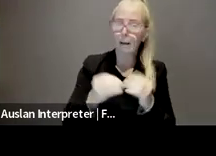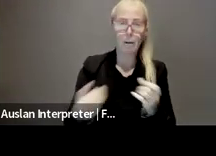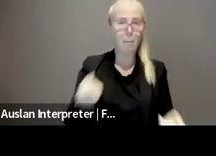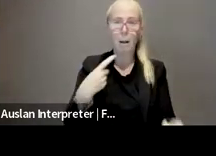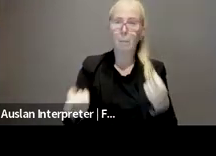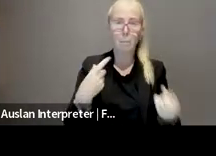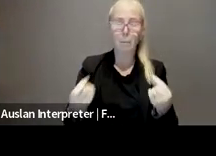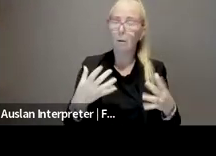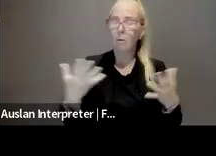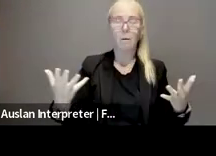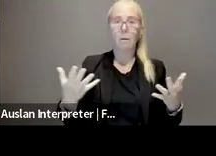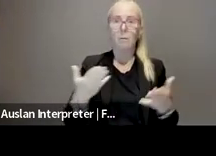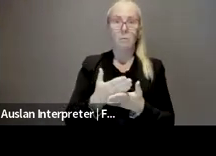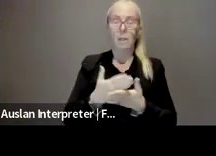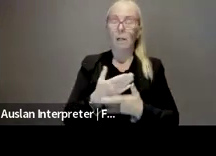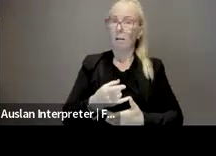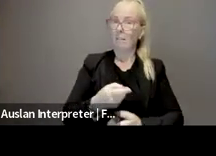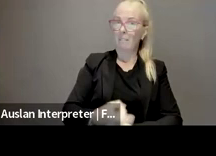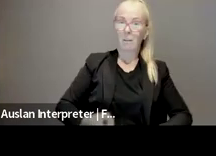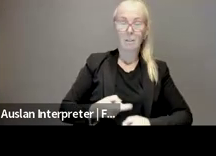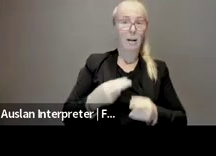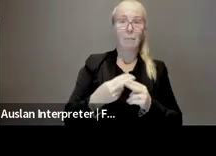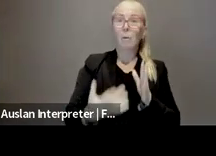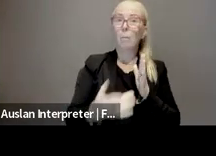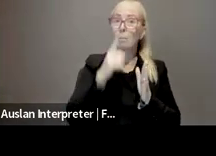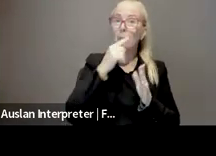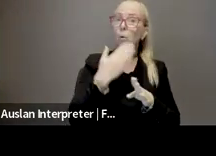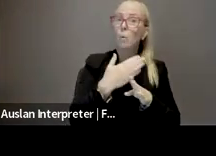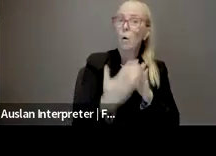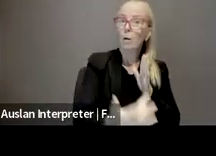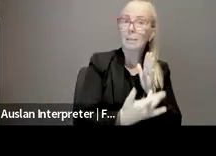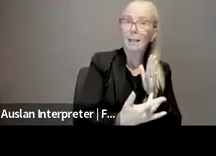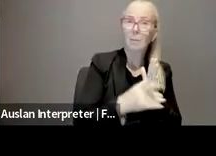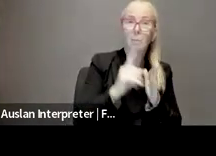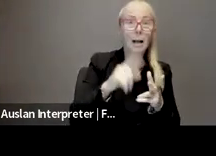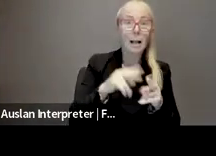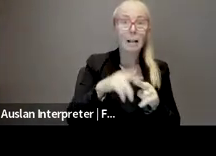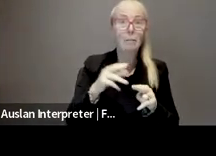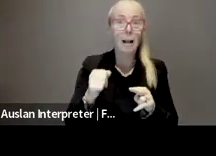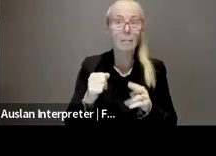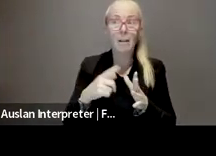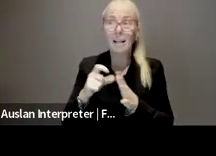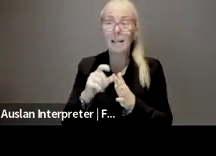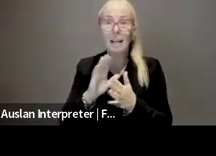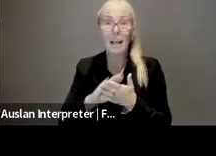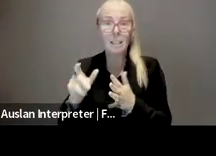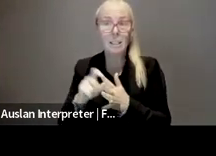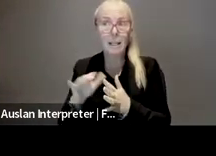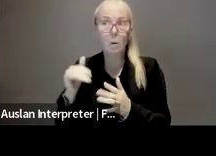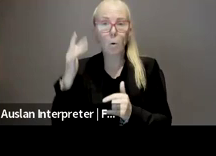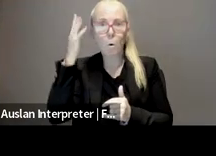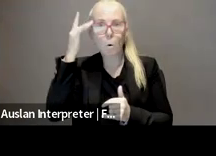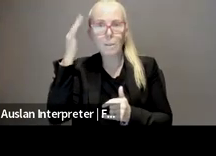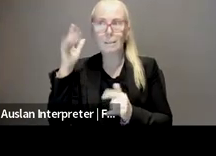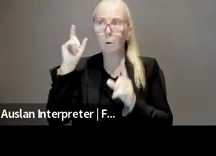tech workers, it especially burns out workers with neurodivergence, from ADHD, autism, anxiety, to workplace stress.